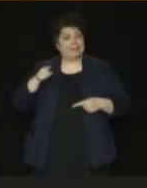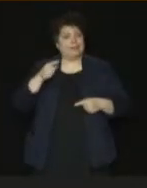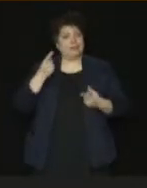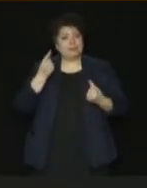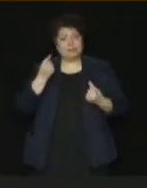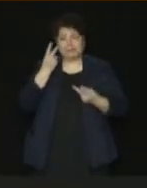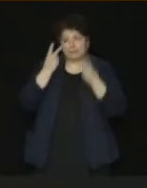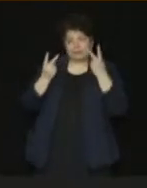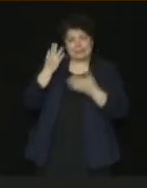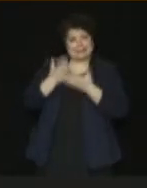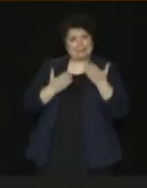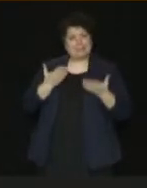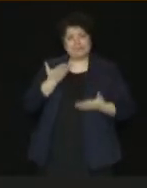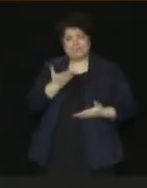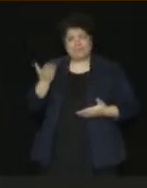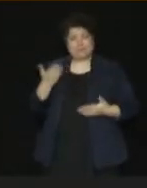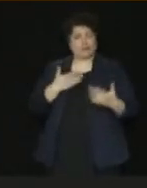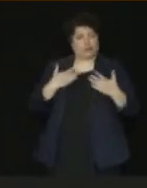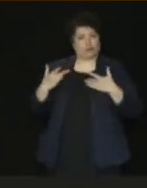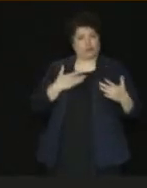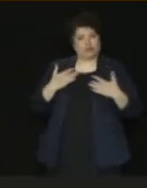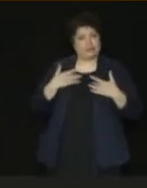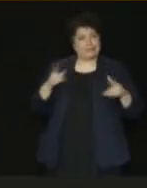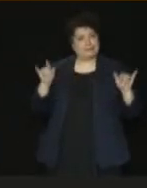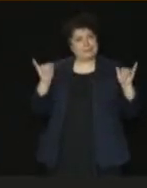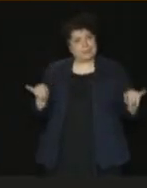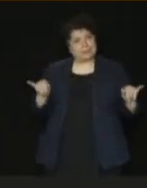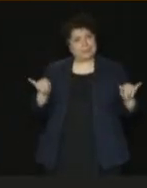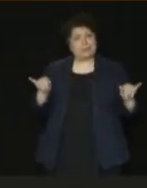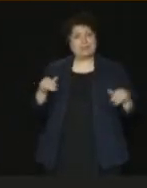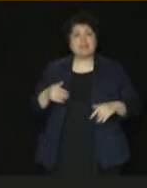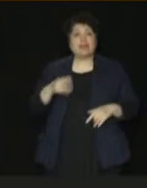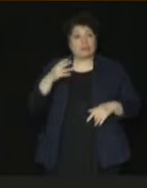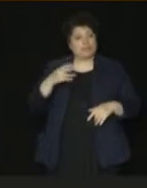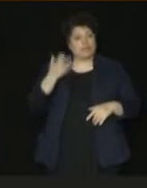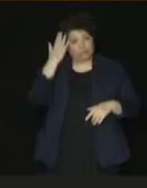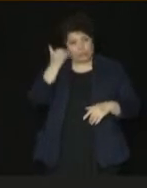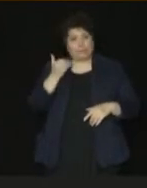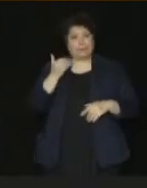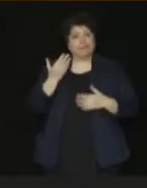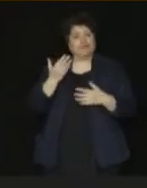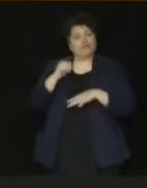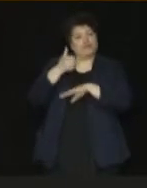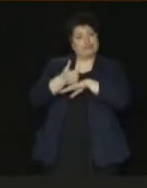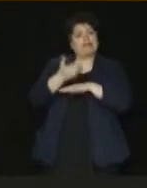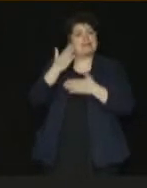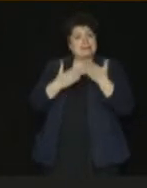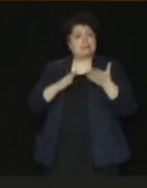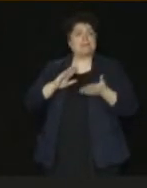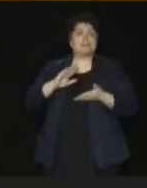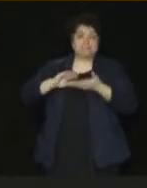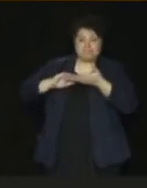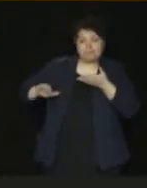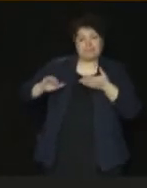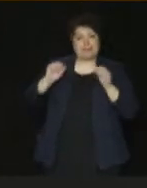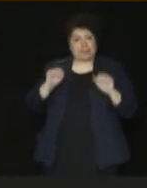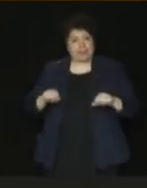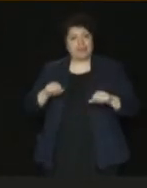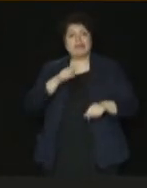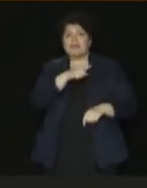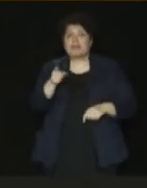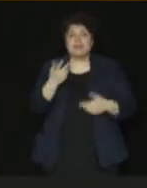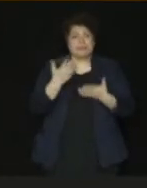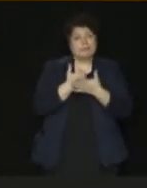some concerning issues, and that's why we created exceptions in the fall to allow people to see